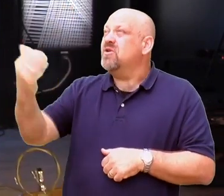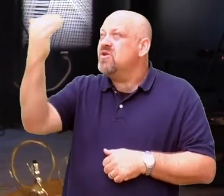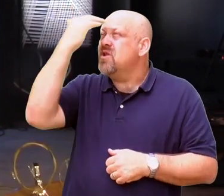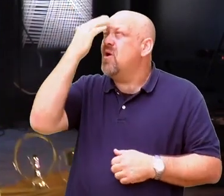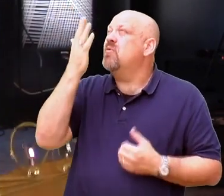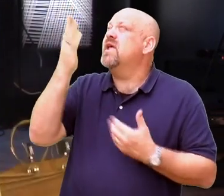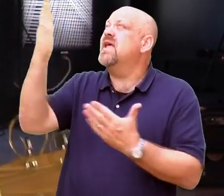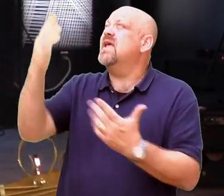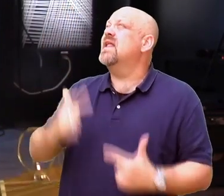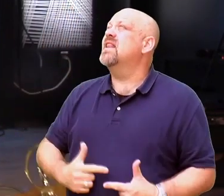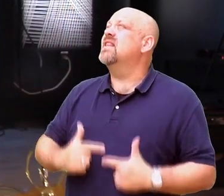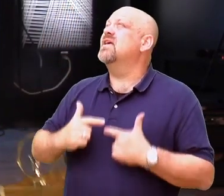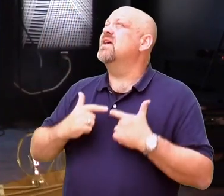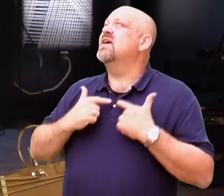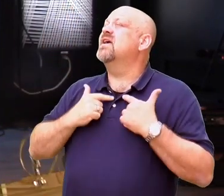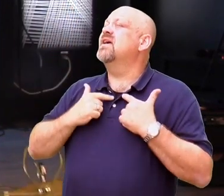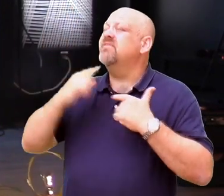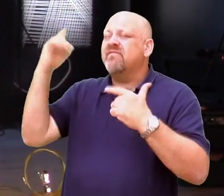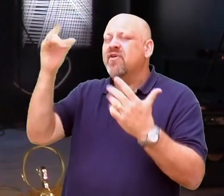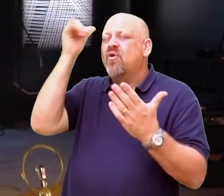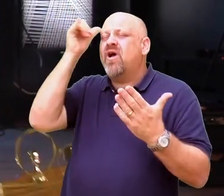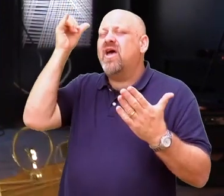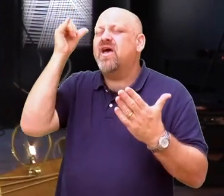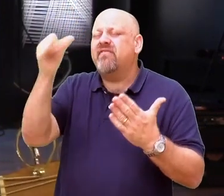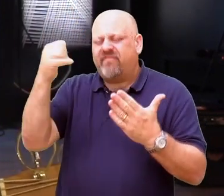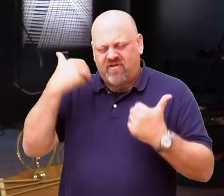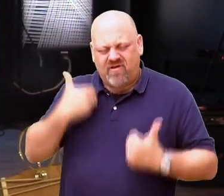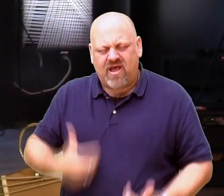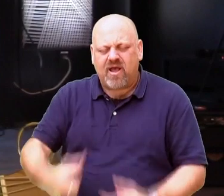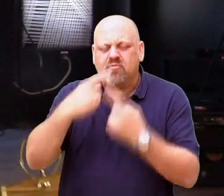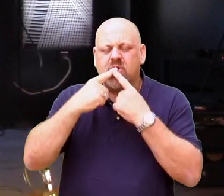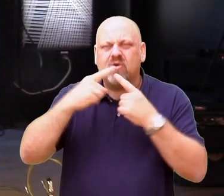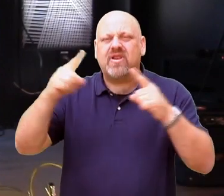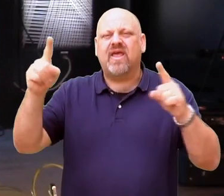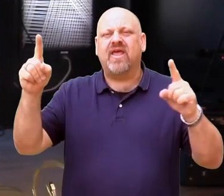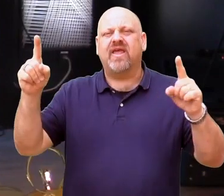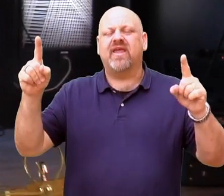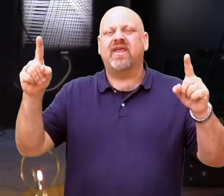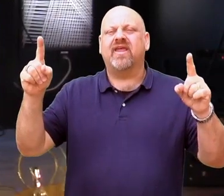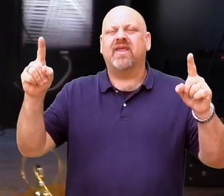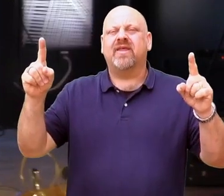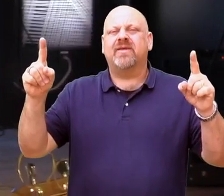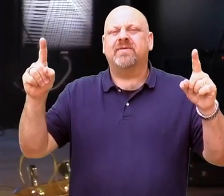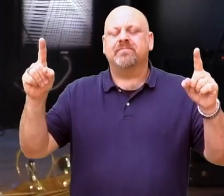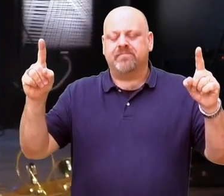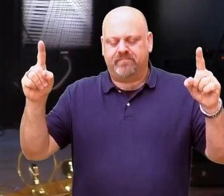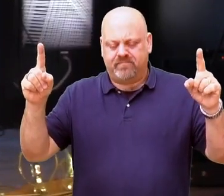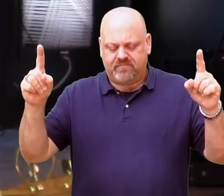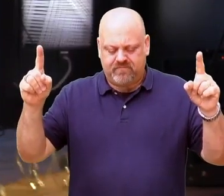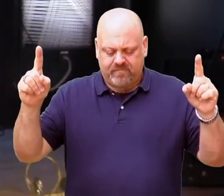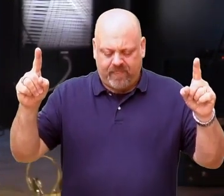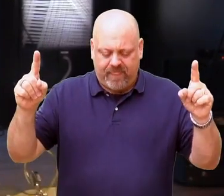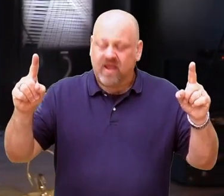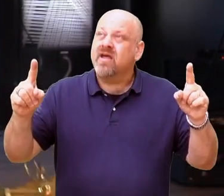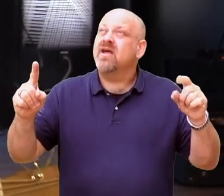Shame, and oh, He lives forever. I'll proclaim